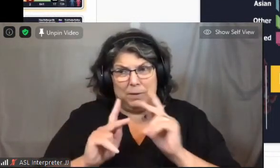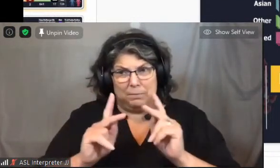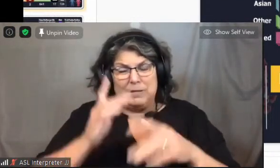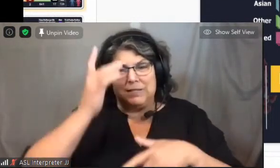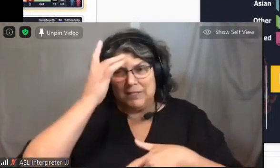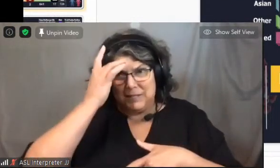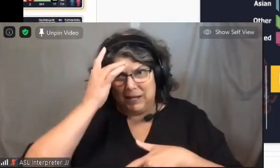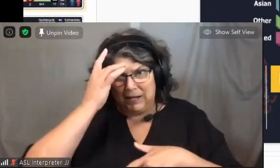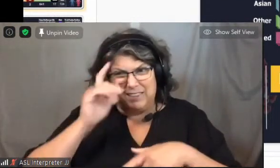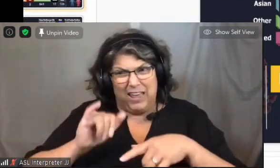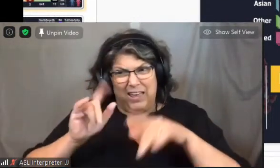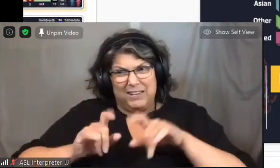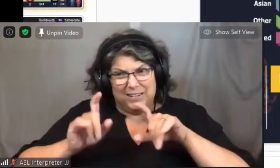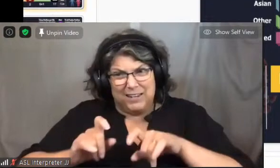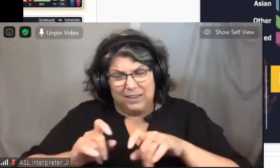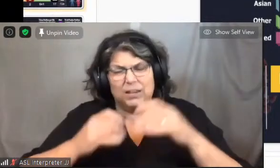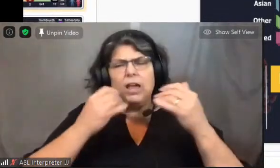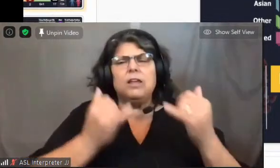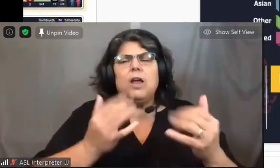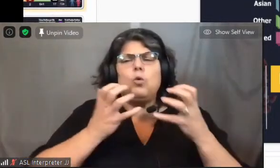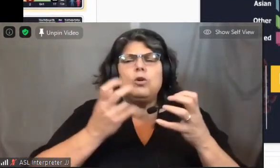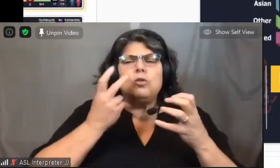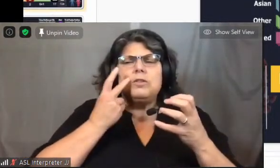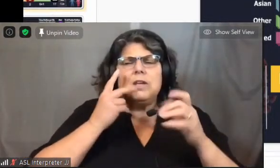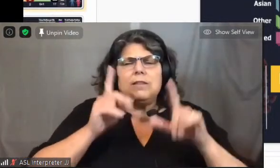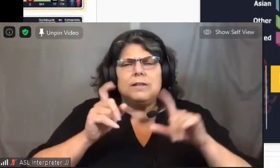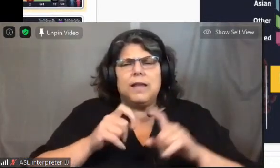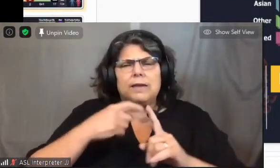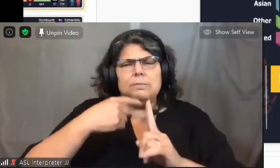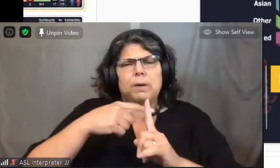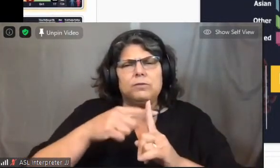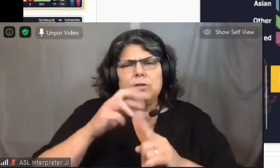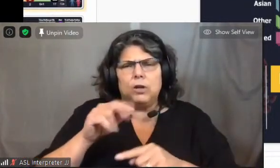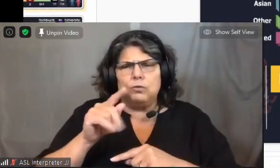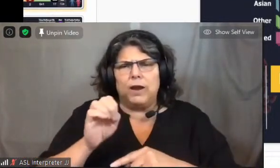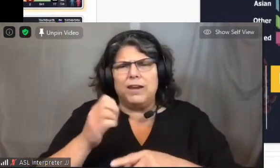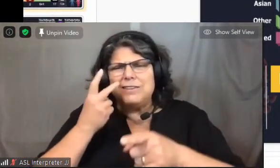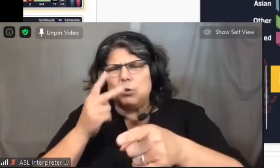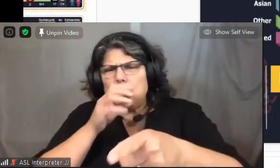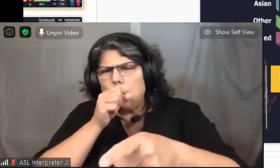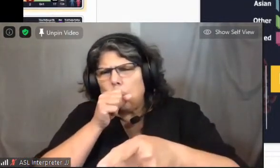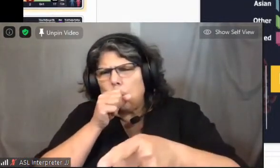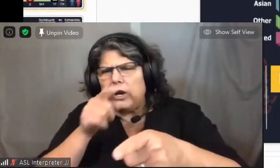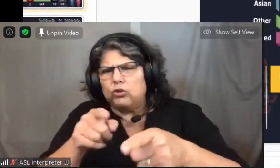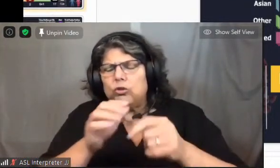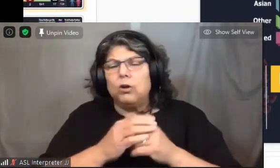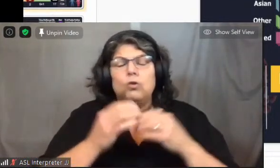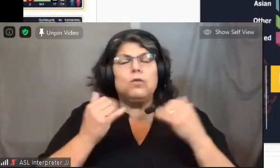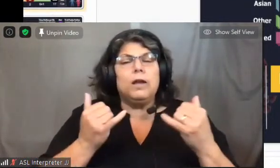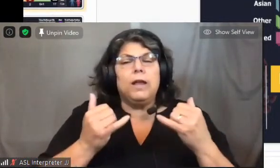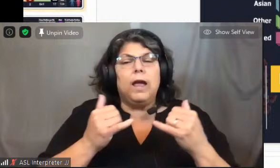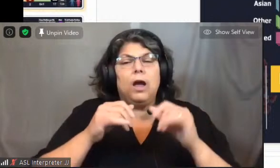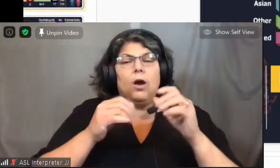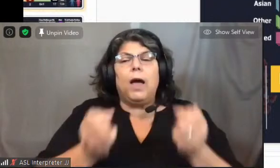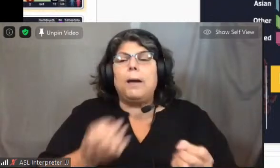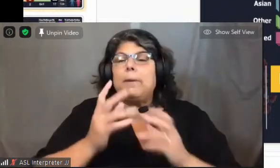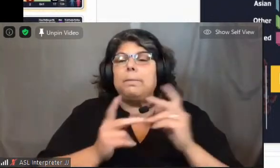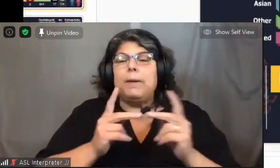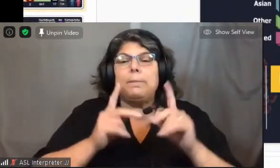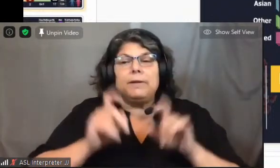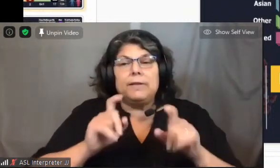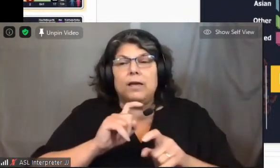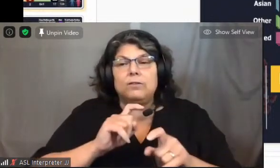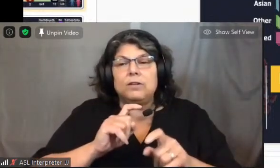a test positivity rate, and that is here. So our test positivity rate now is